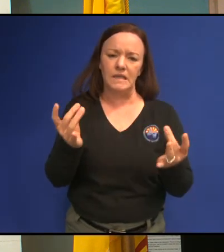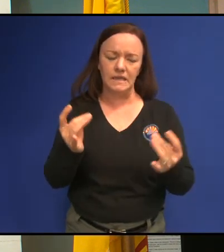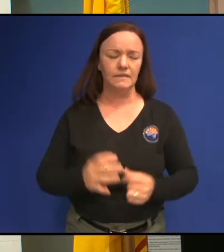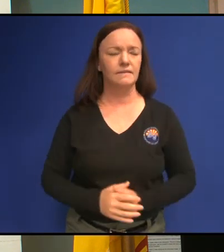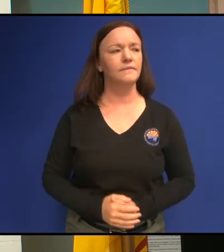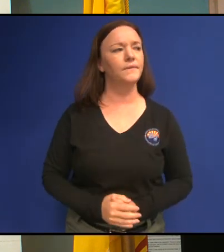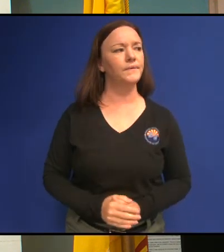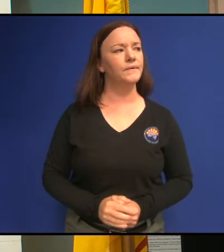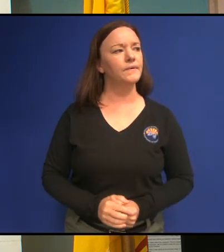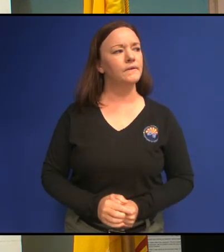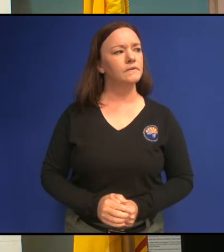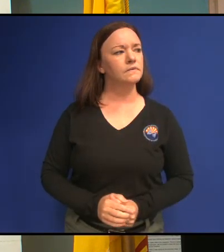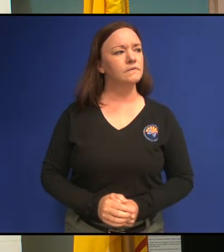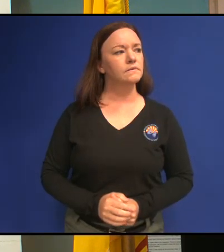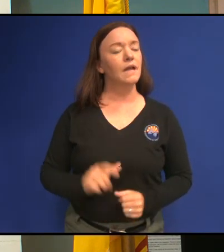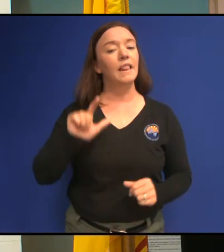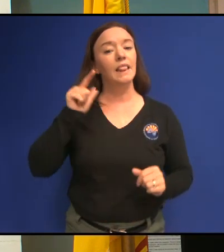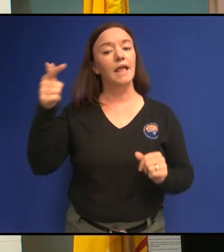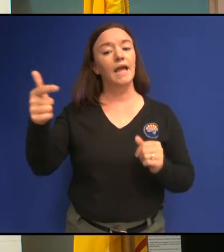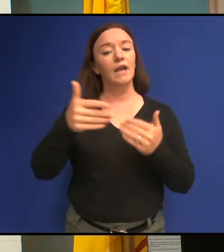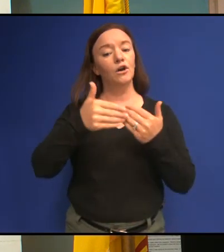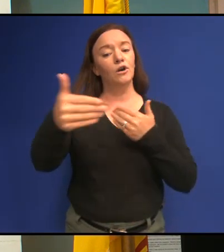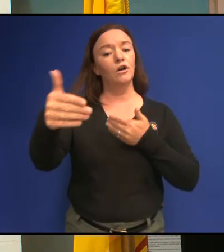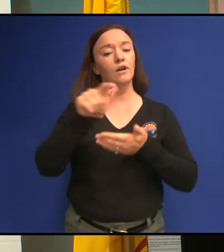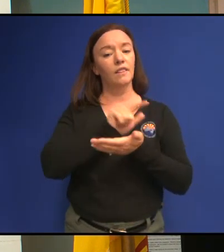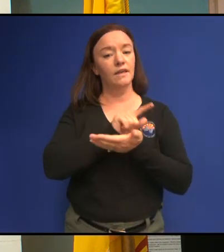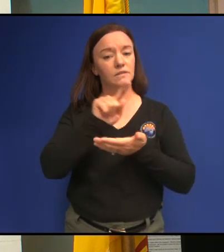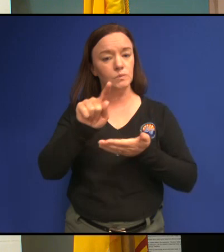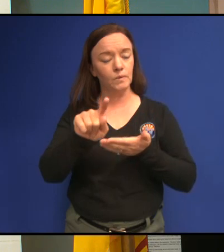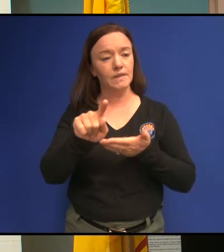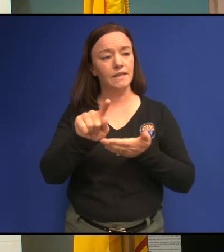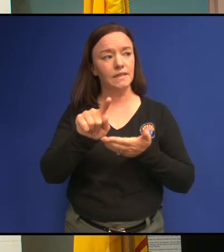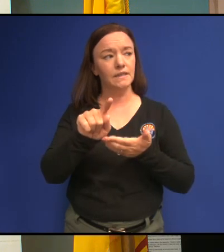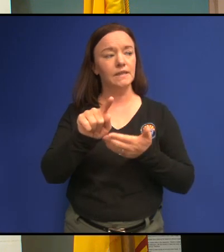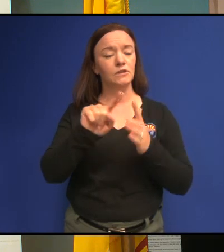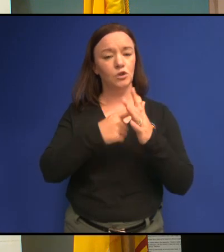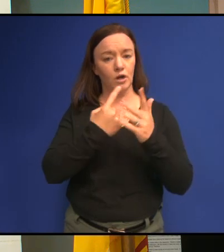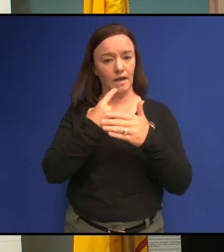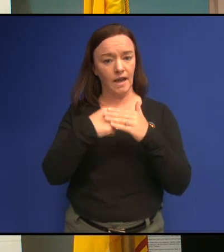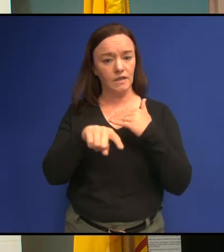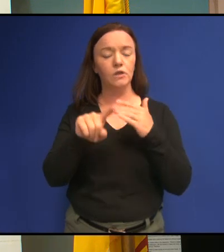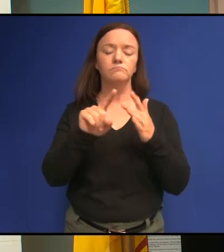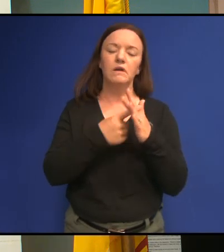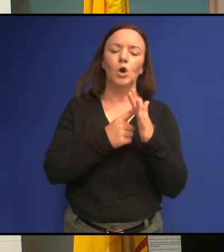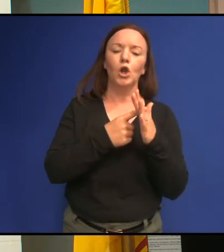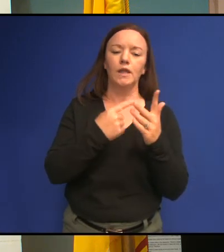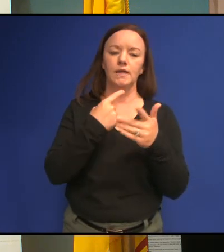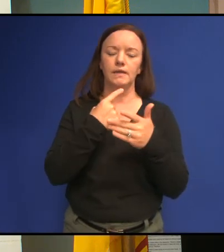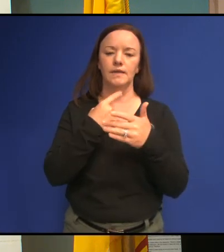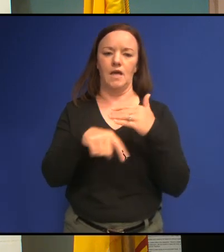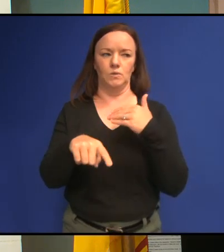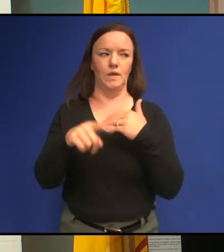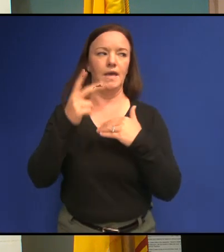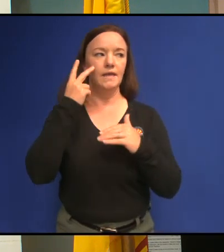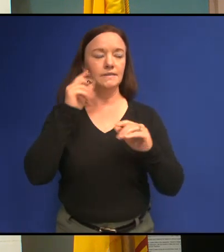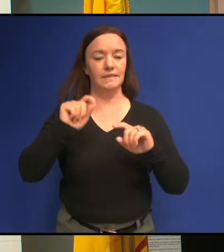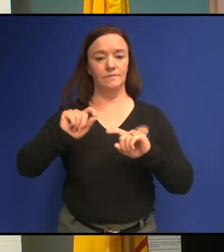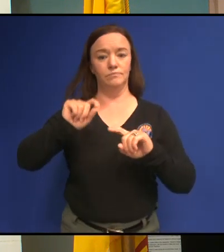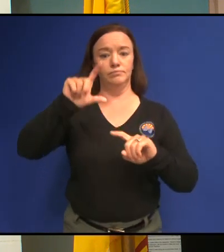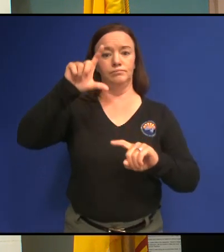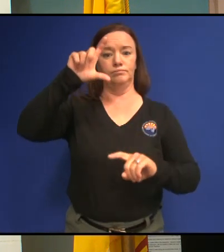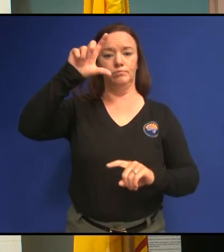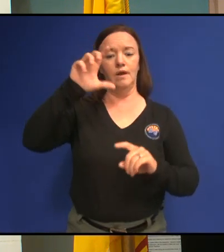But as we head later into the week, and especially through next week, early next week, you see those humidities come up